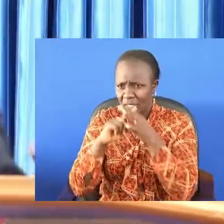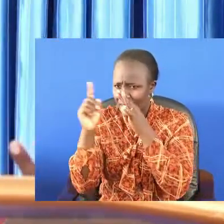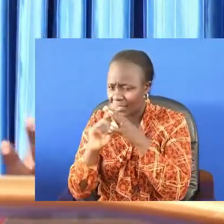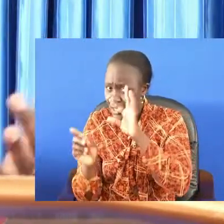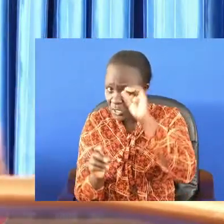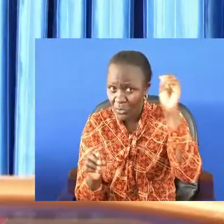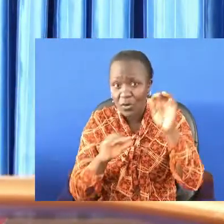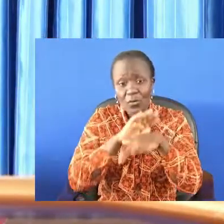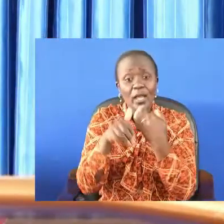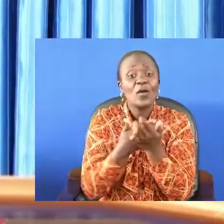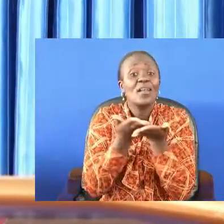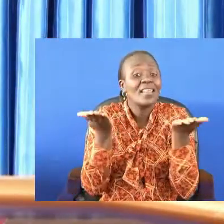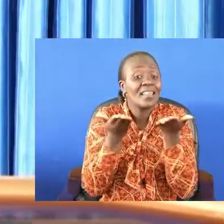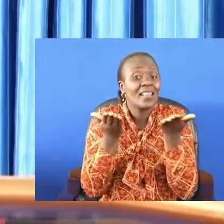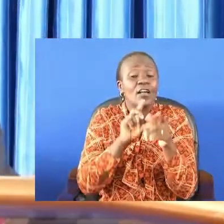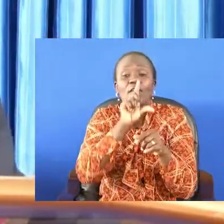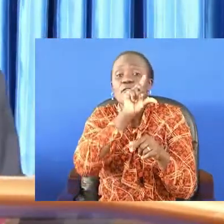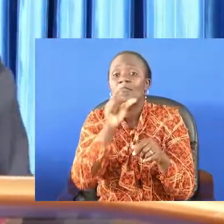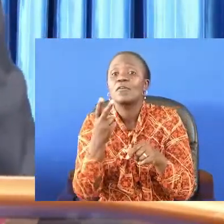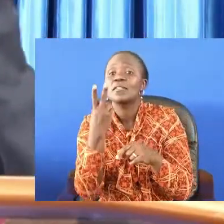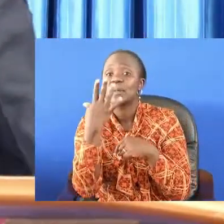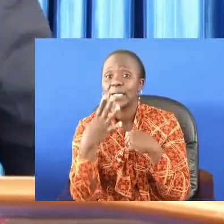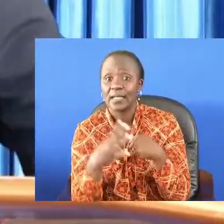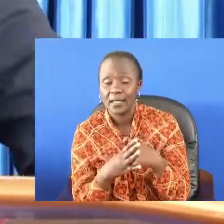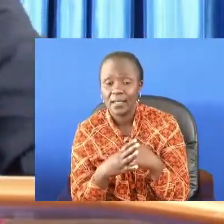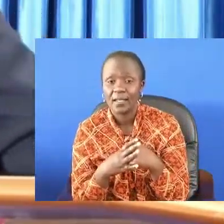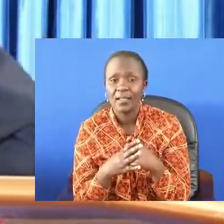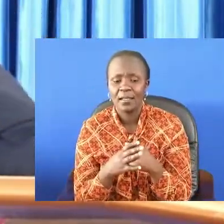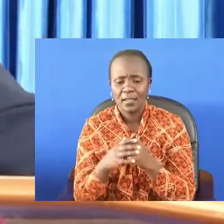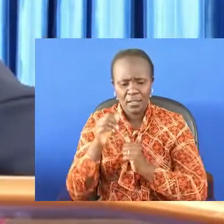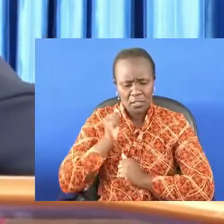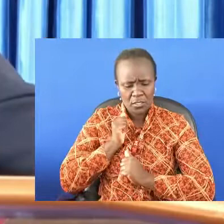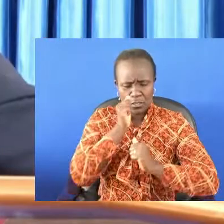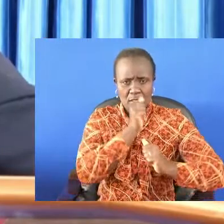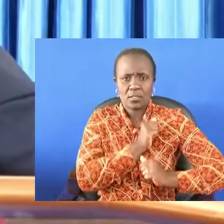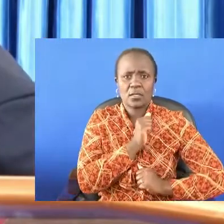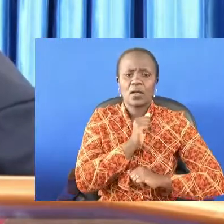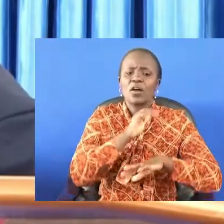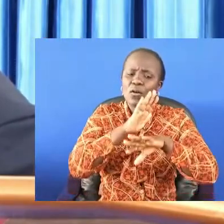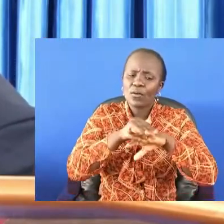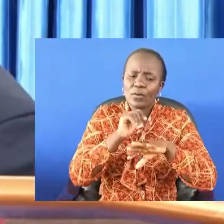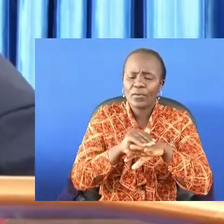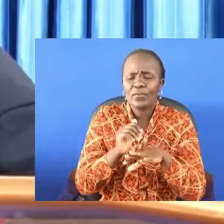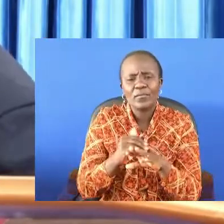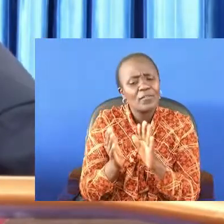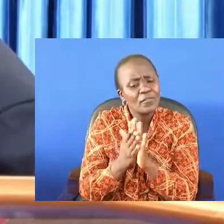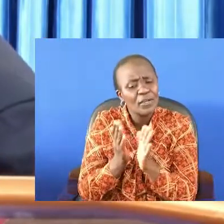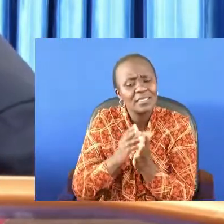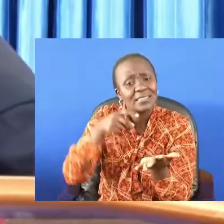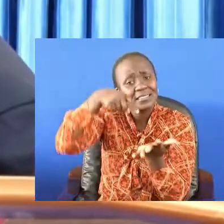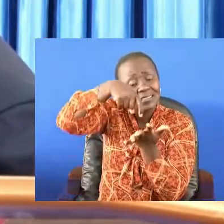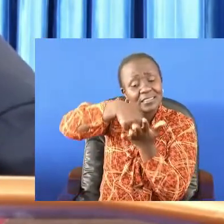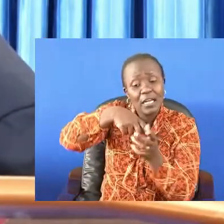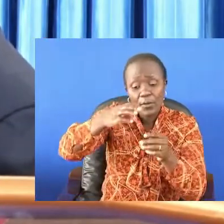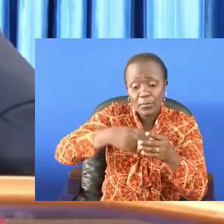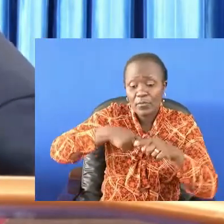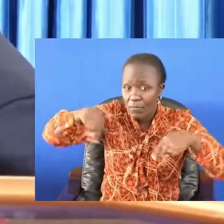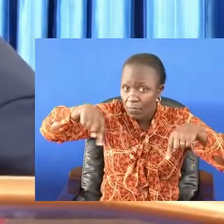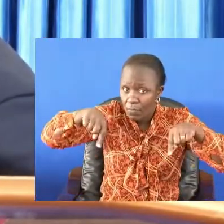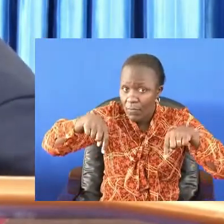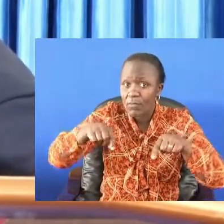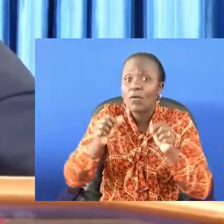escaped. In verse number 29, the jailer called for lights, rushed in and fell trembling before